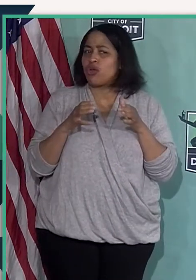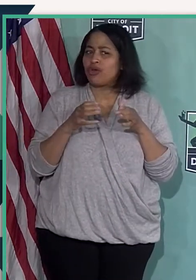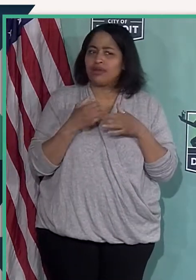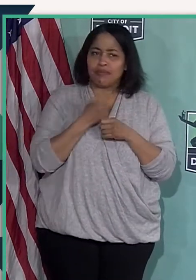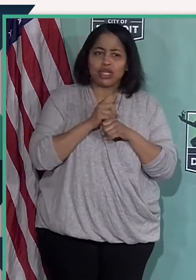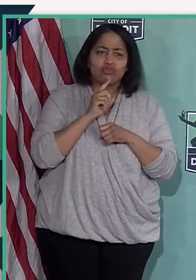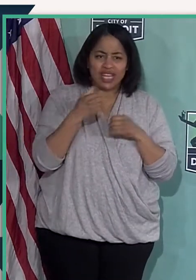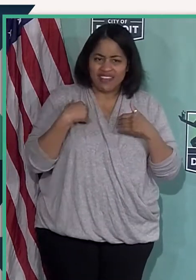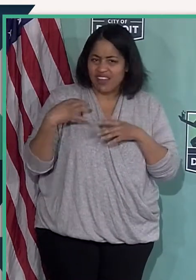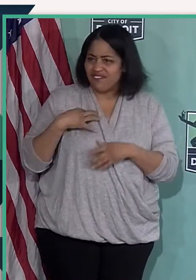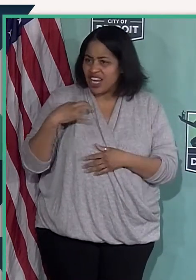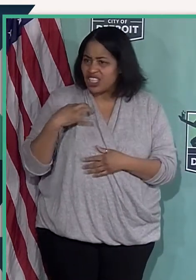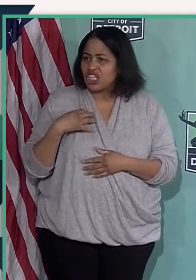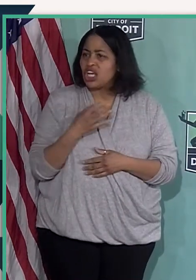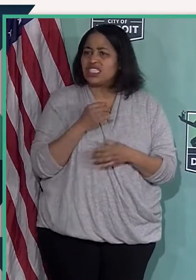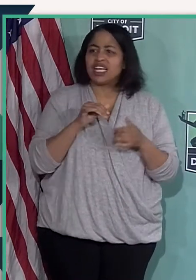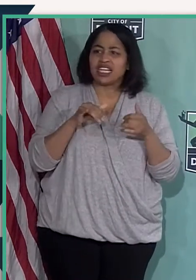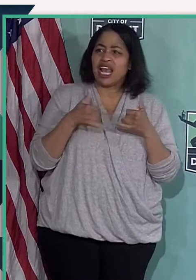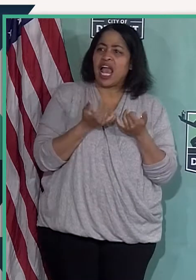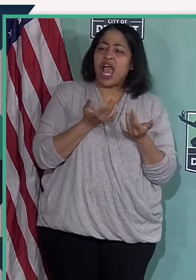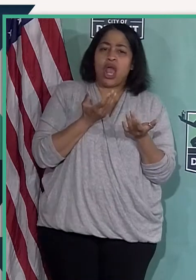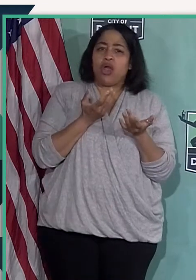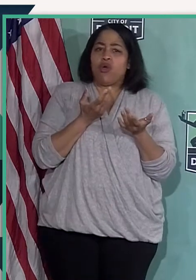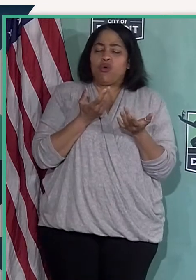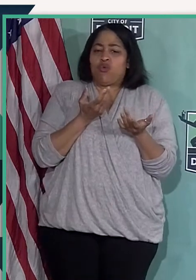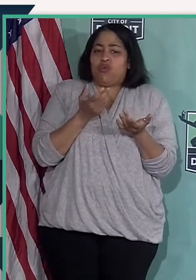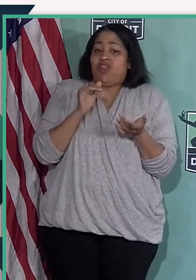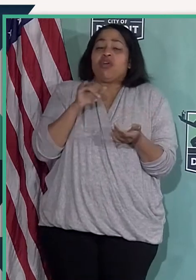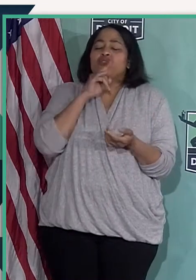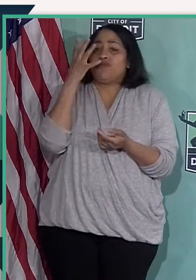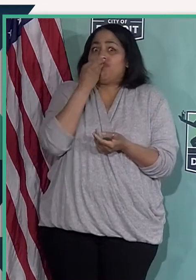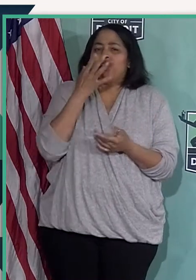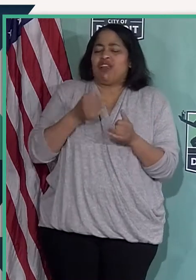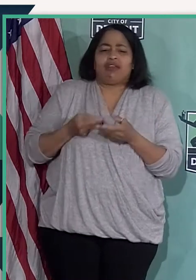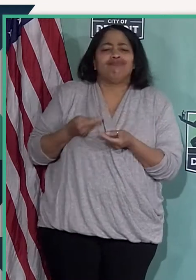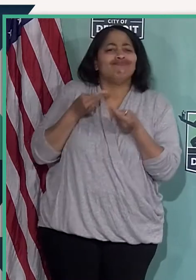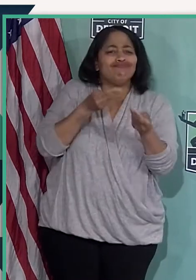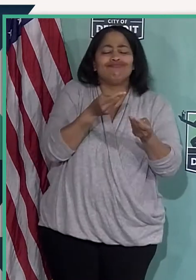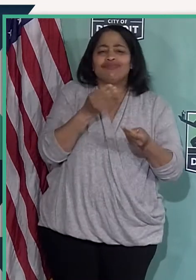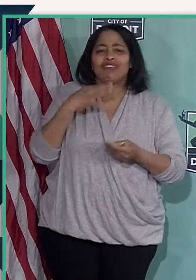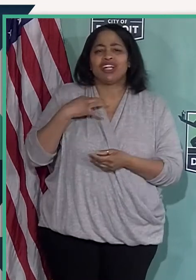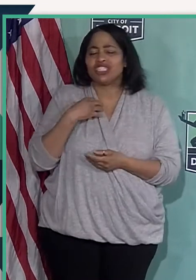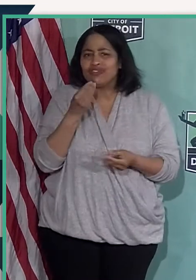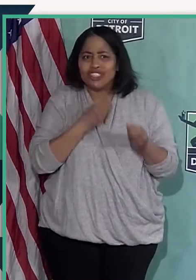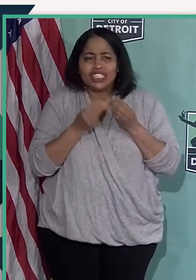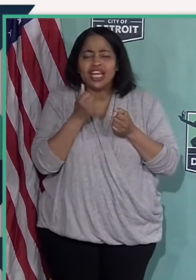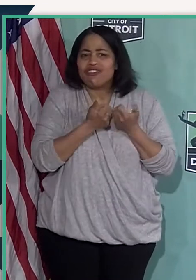volunteers, I mean, that was just beautiful. And the other thing was that we got a crash course in